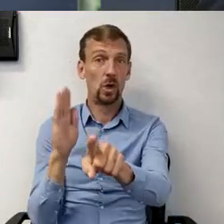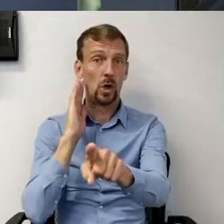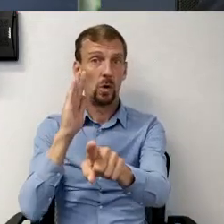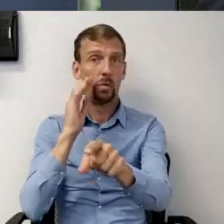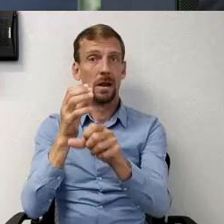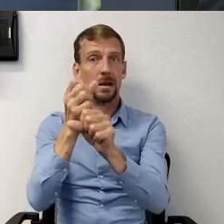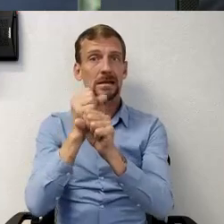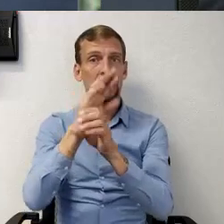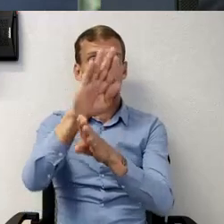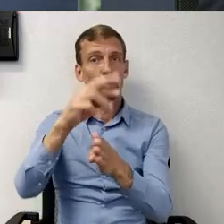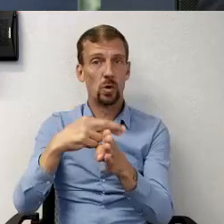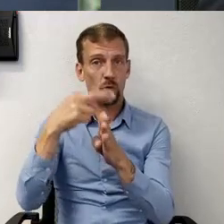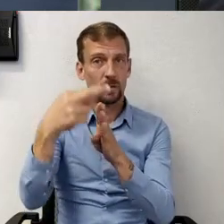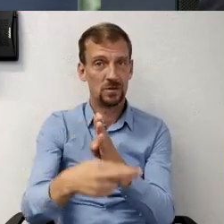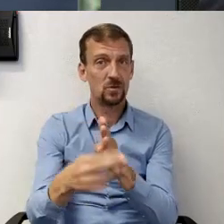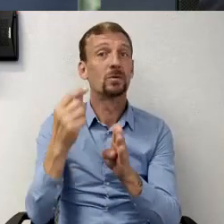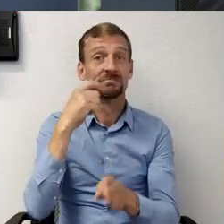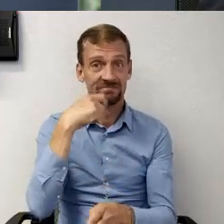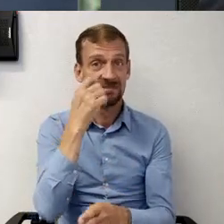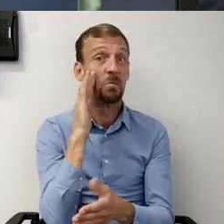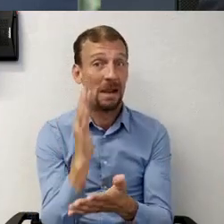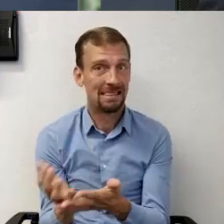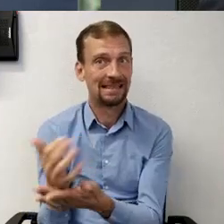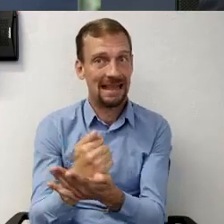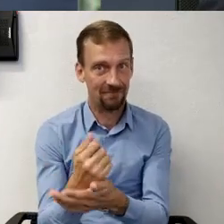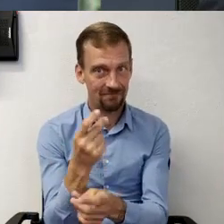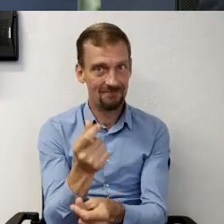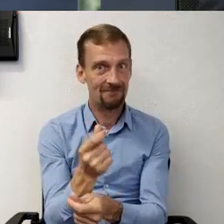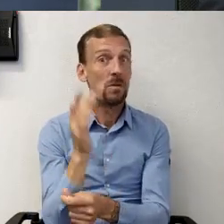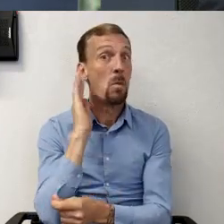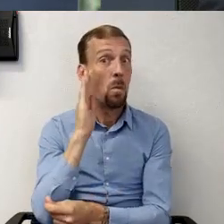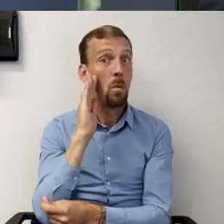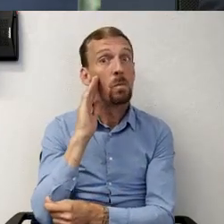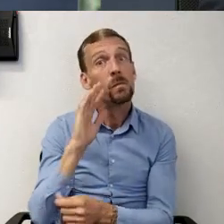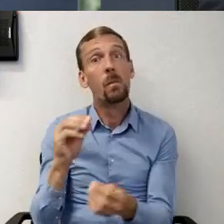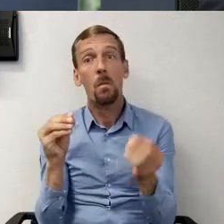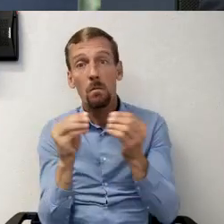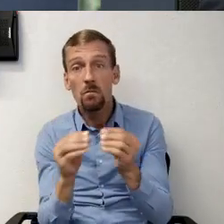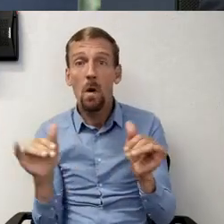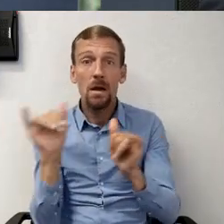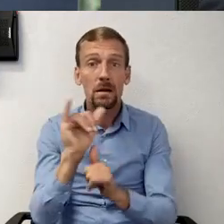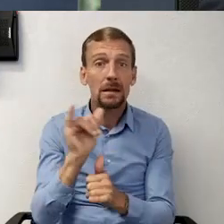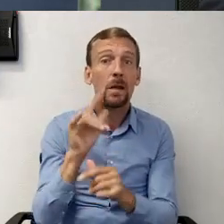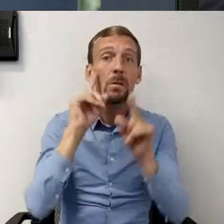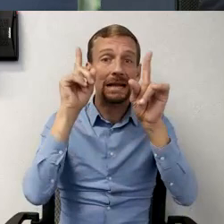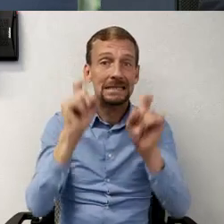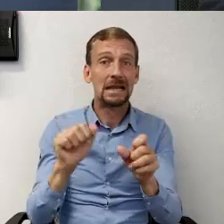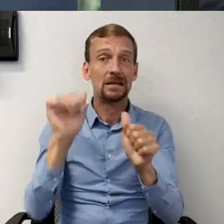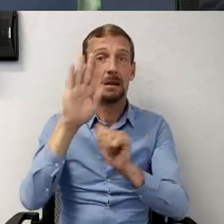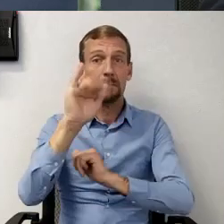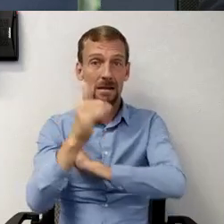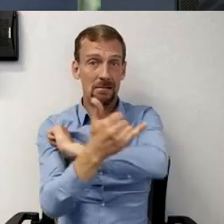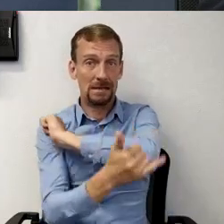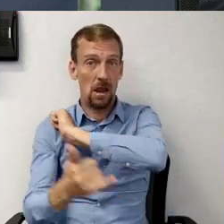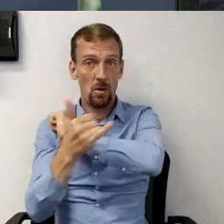your specimen collected, and it's going to get tested, and it's more likely than not it's going to be tested